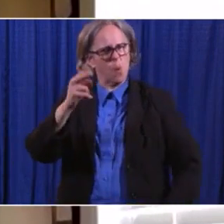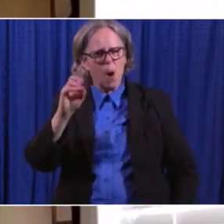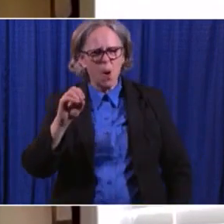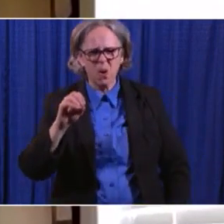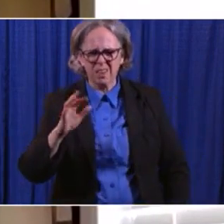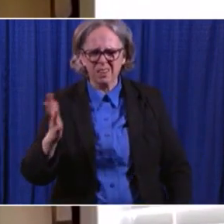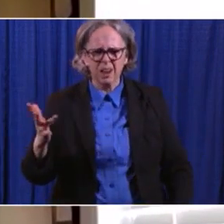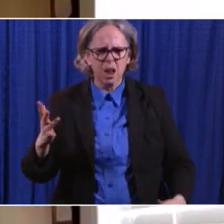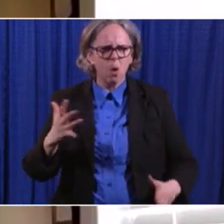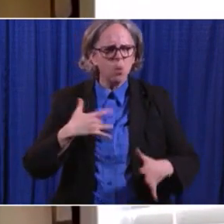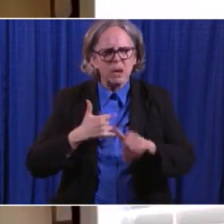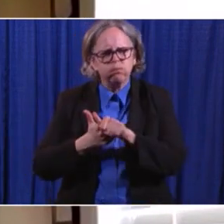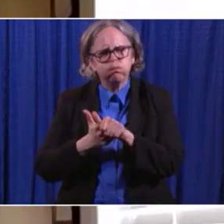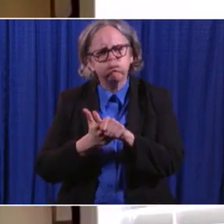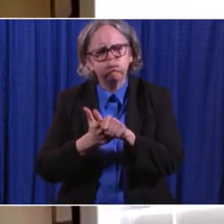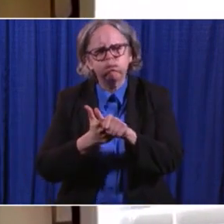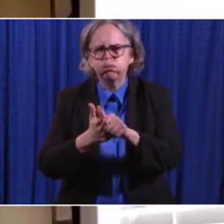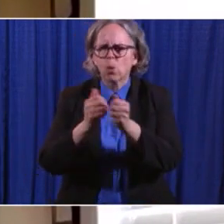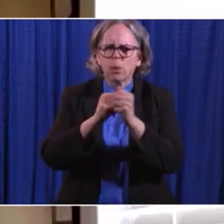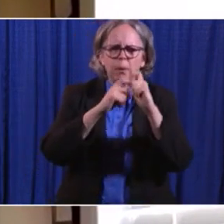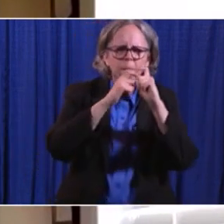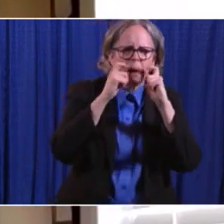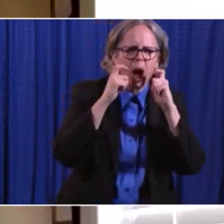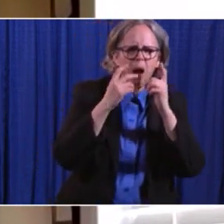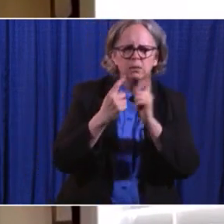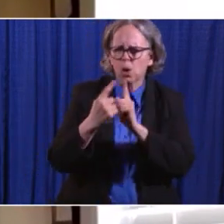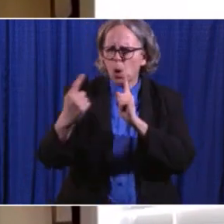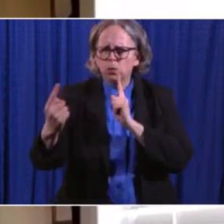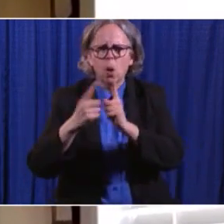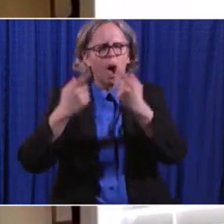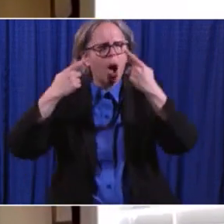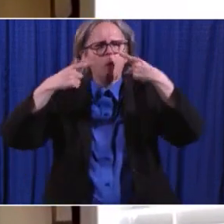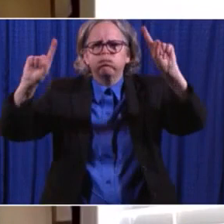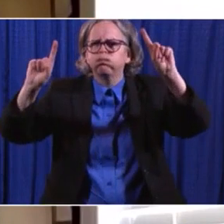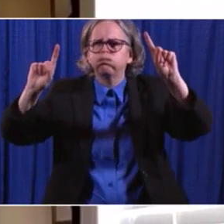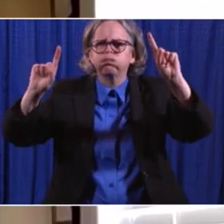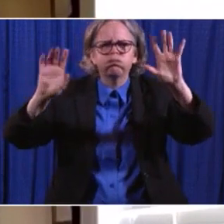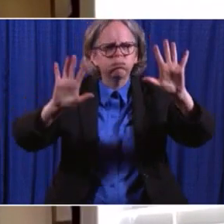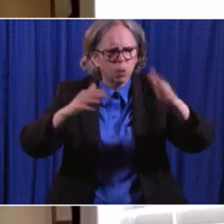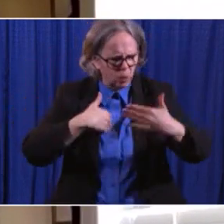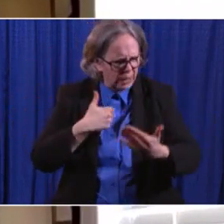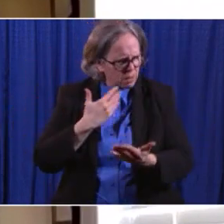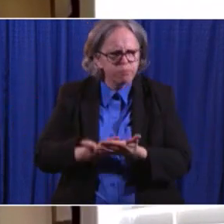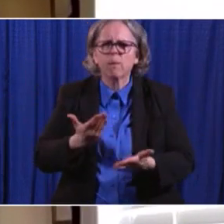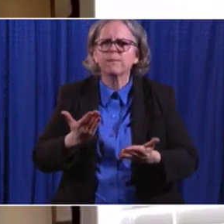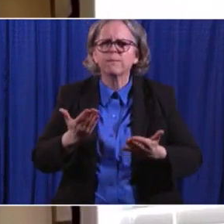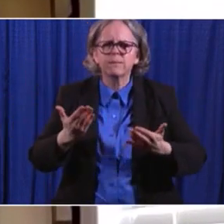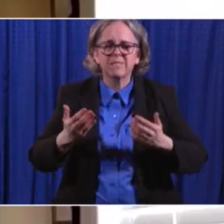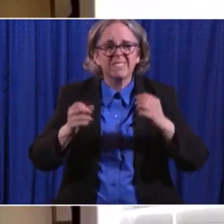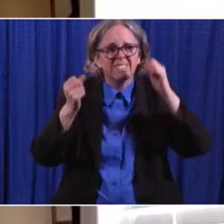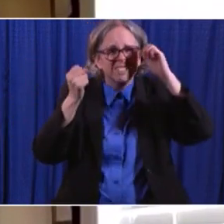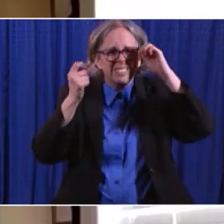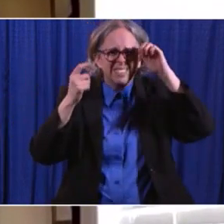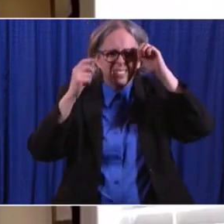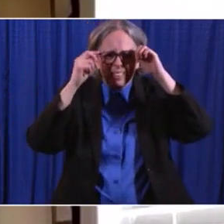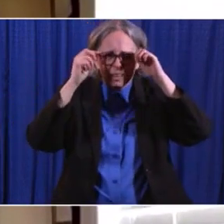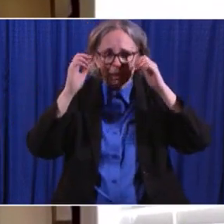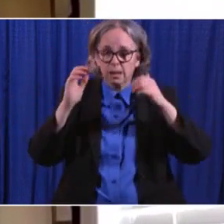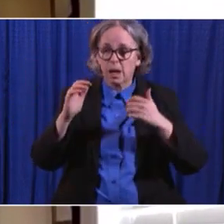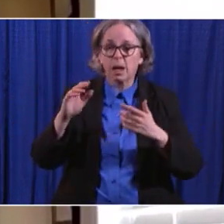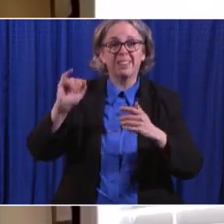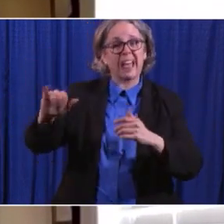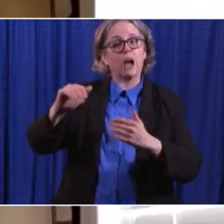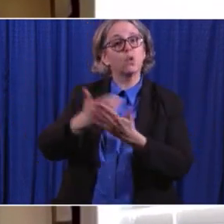in public. The message with these revised orders, therefore, is clear. Simple steps can